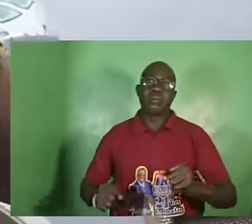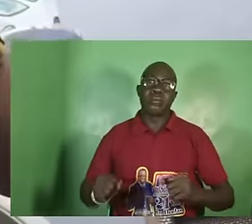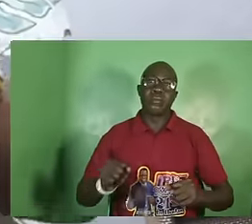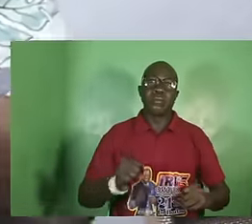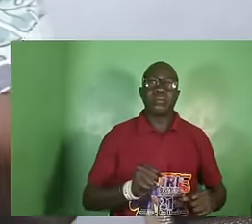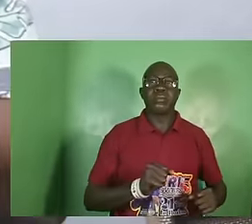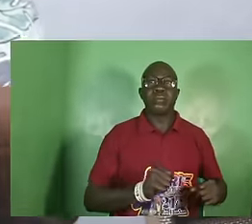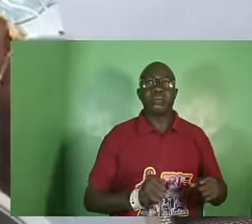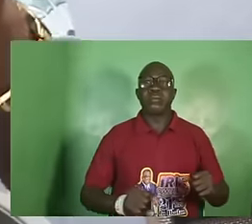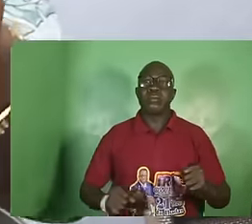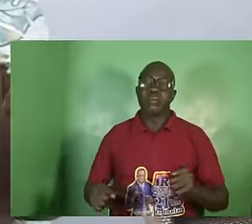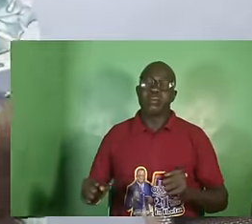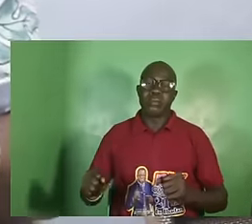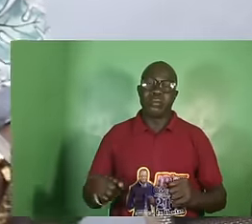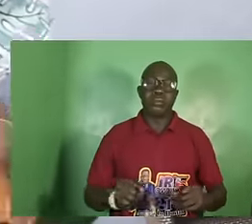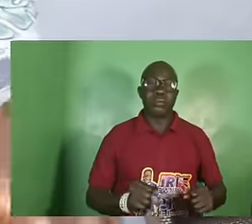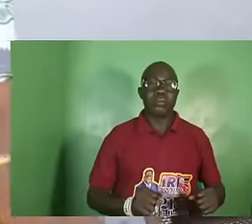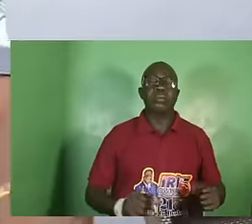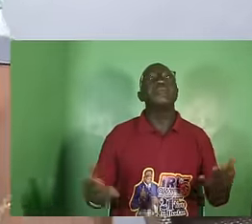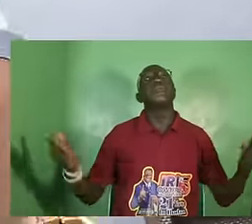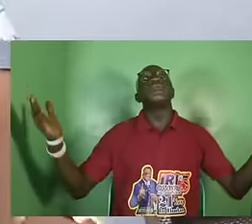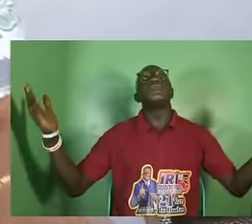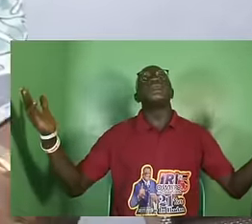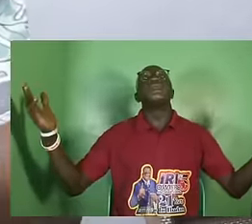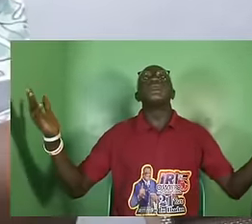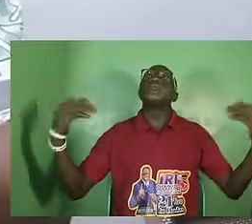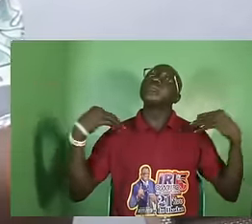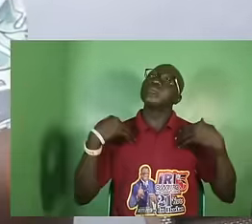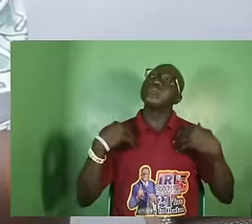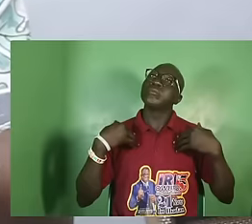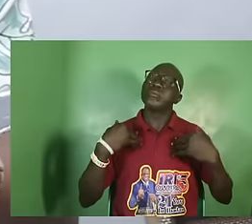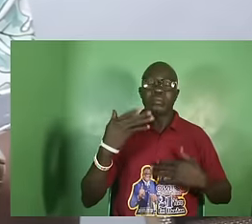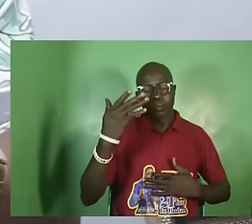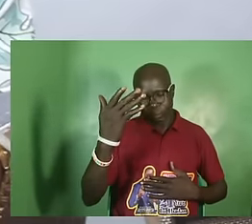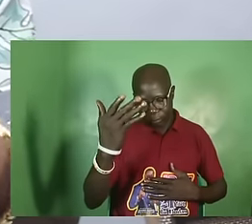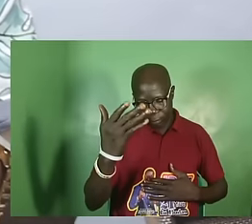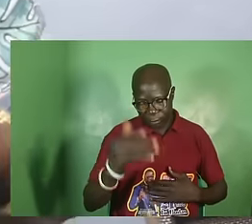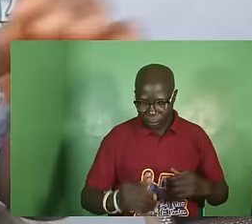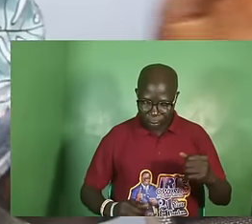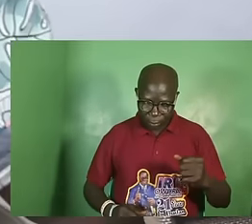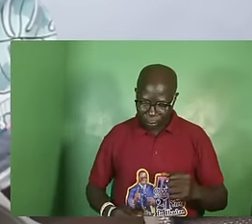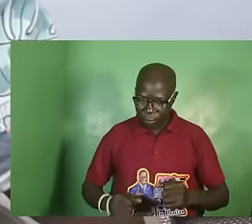bi o ti bo adura elija lo bo adura mi